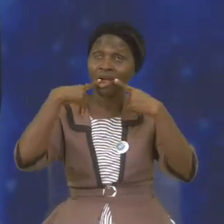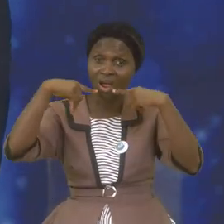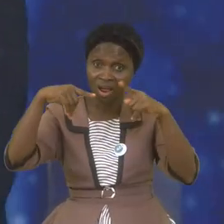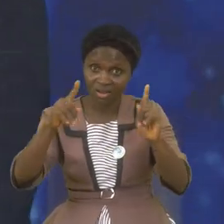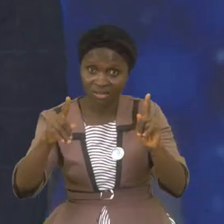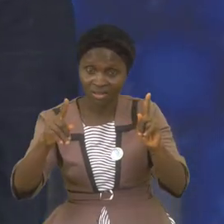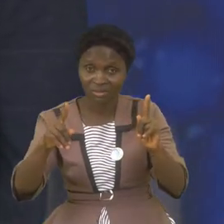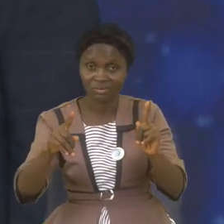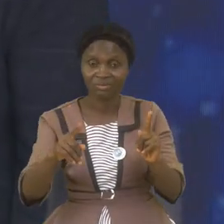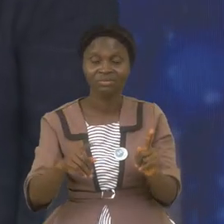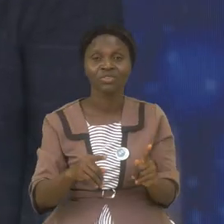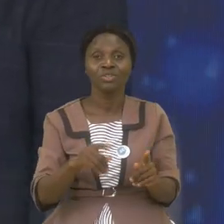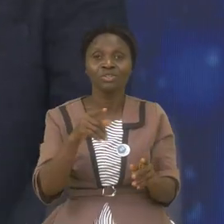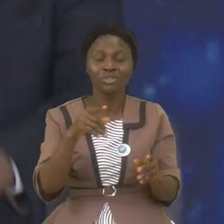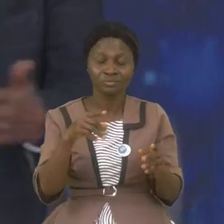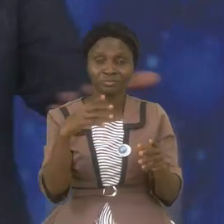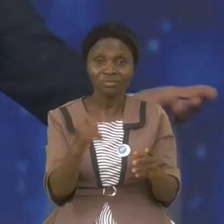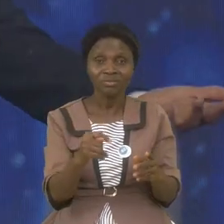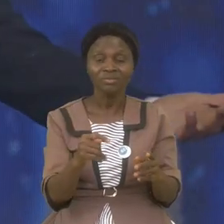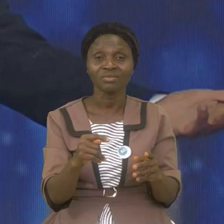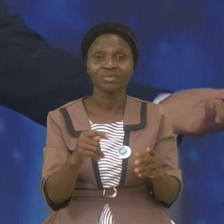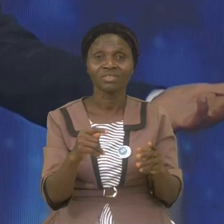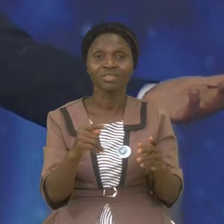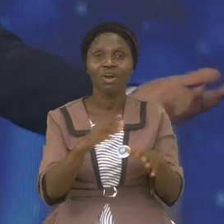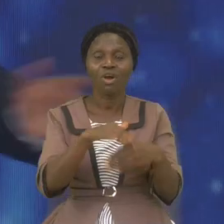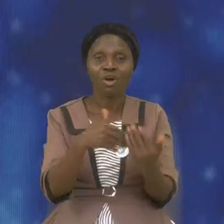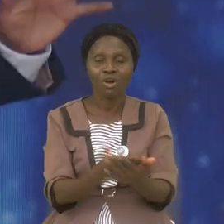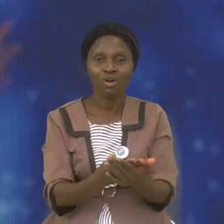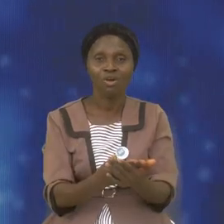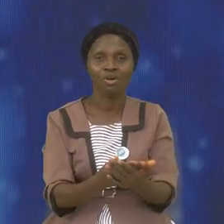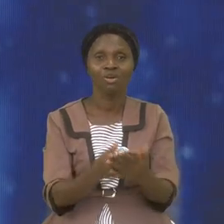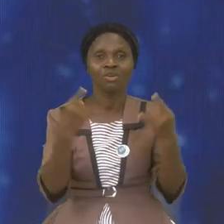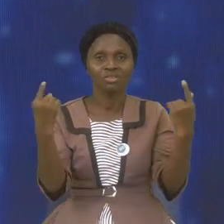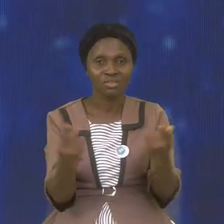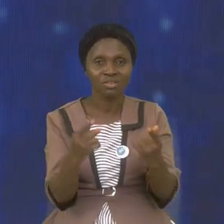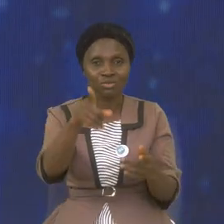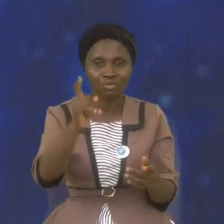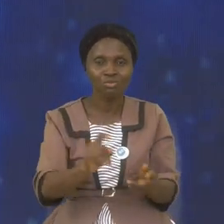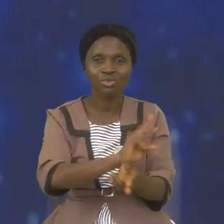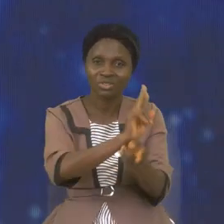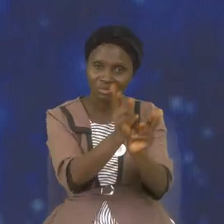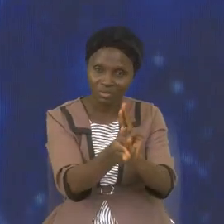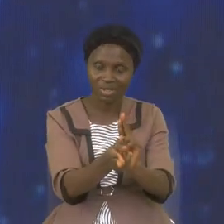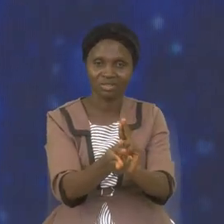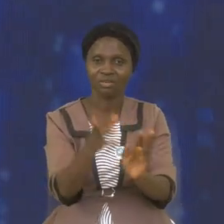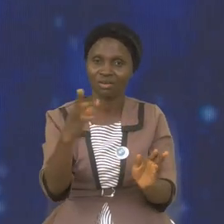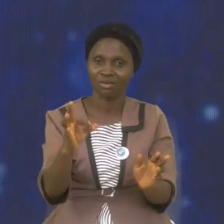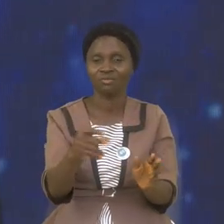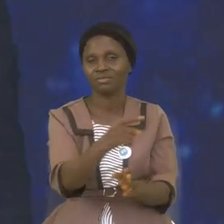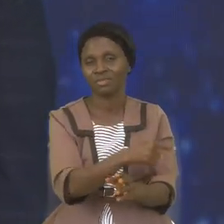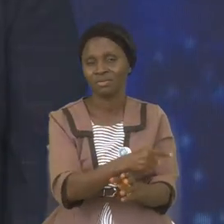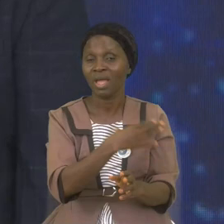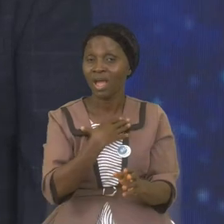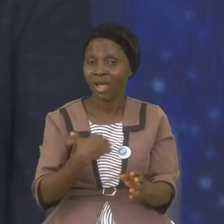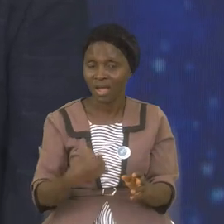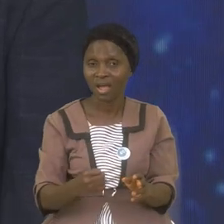regarding anybody as anyone, all that you must repent of. And he says, you